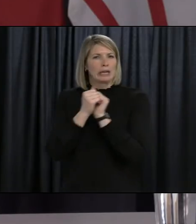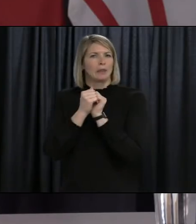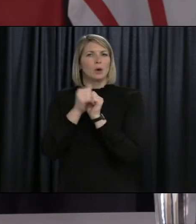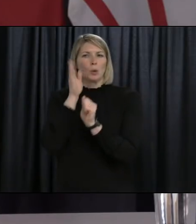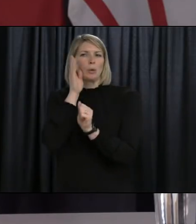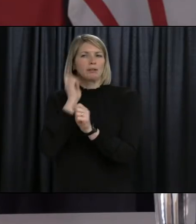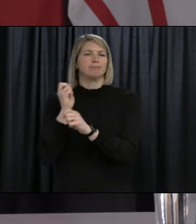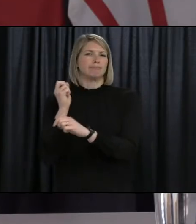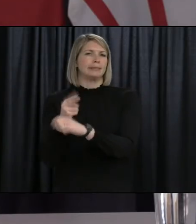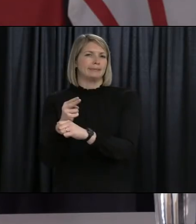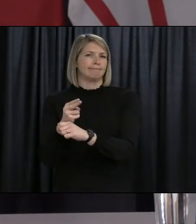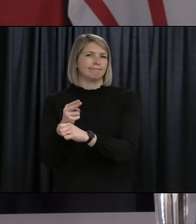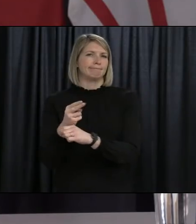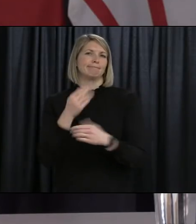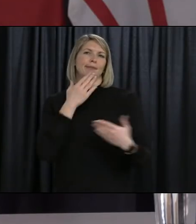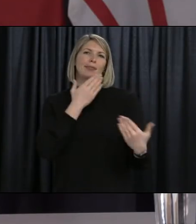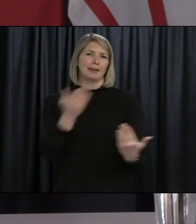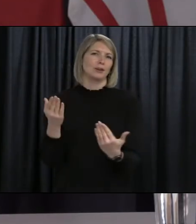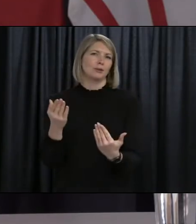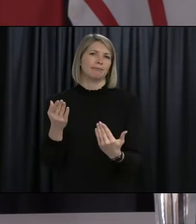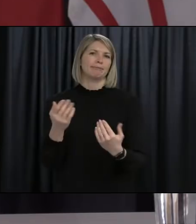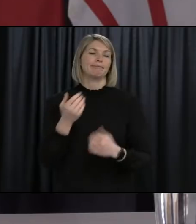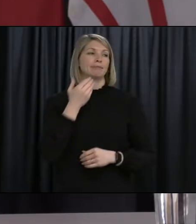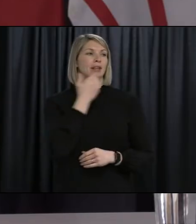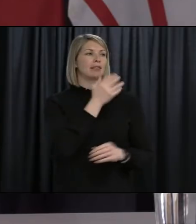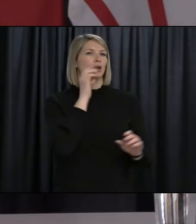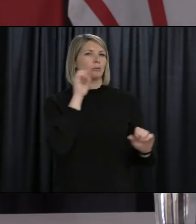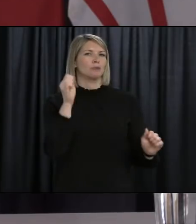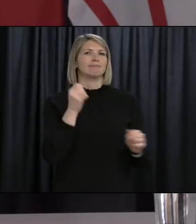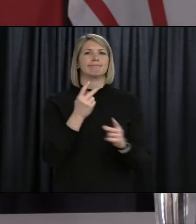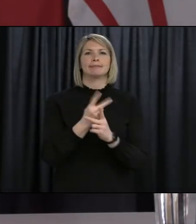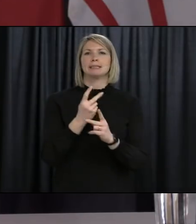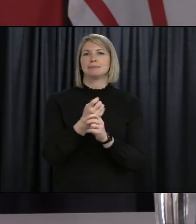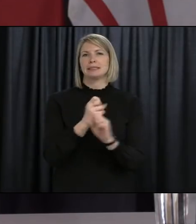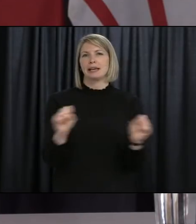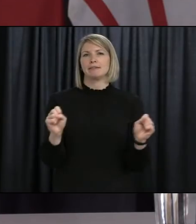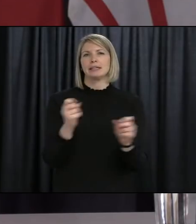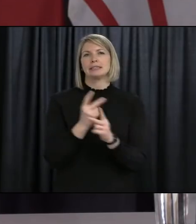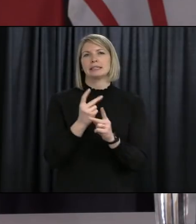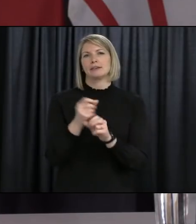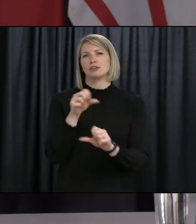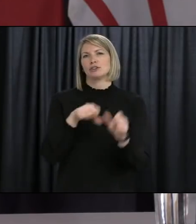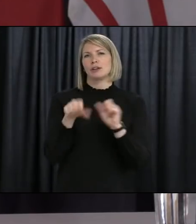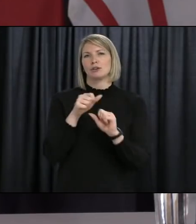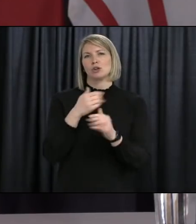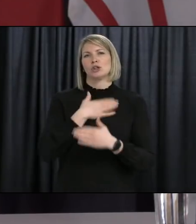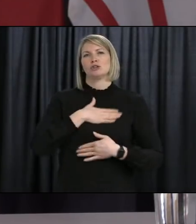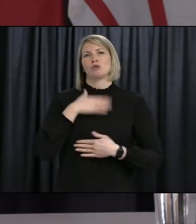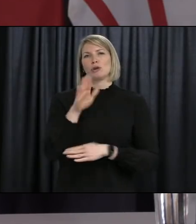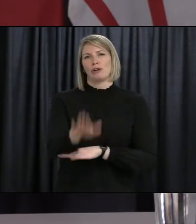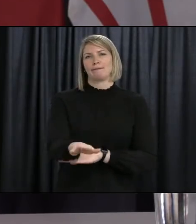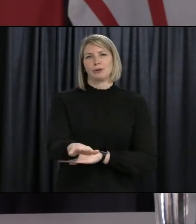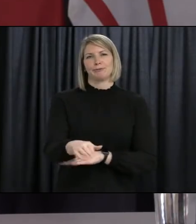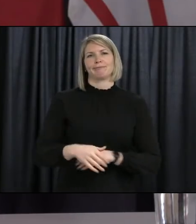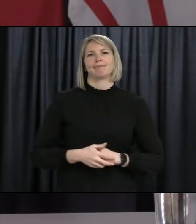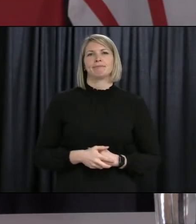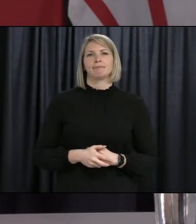Thank you. Thank you, Premier. Stay safe, everyone. Take care of yourselves and each other, and enjoy the rest of your day.